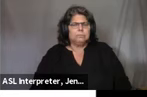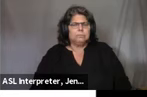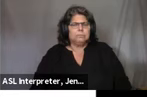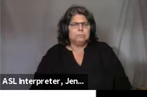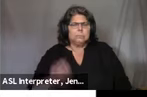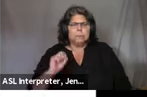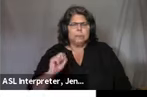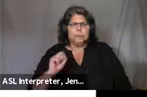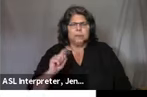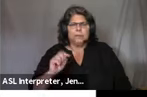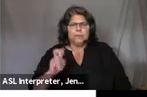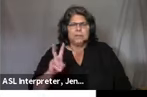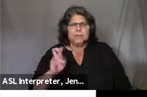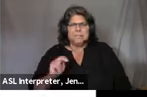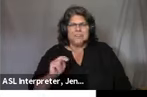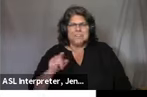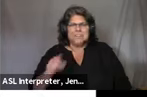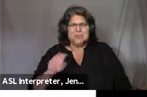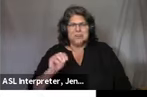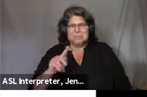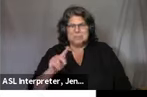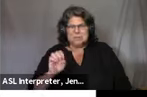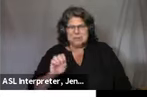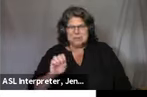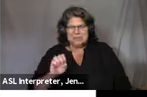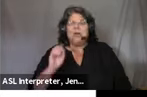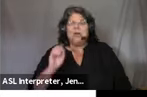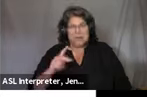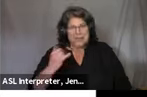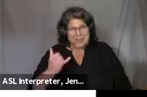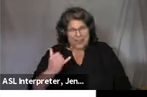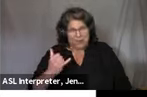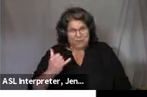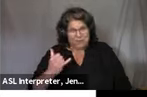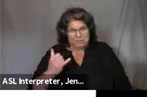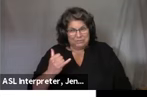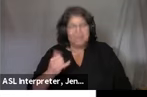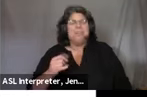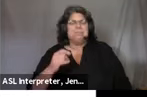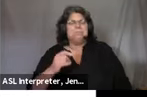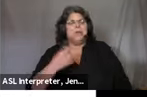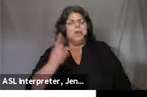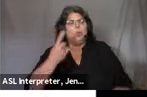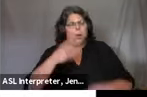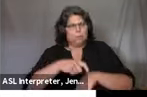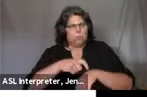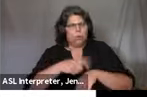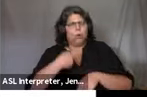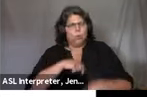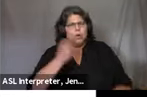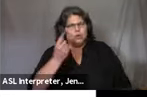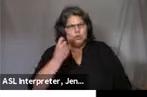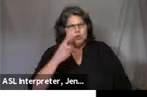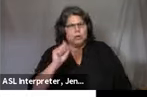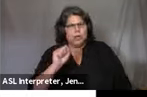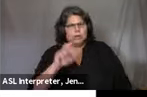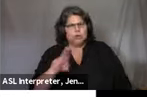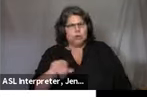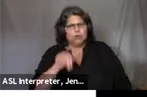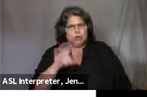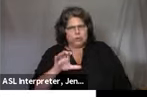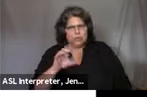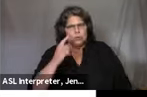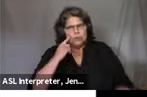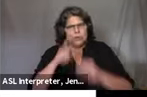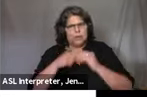Stephen, you are on mute. Let me. Okay. Okay, there you go. At one point, we understood the SRJC was considering